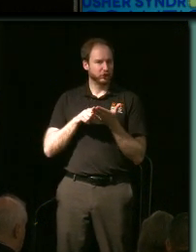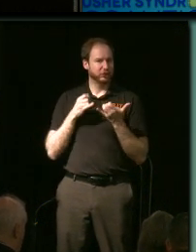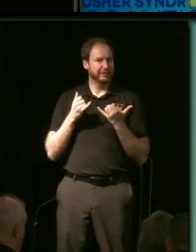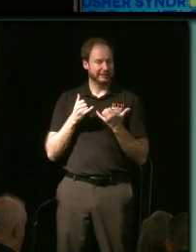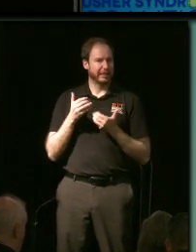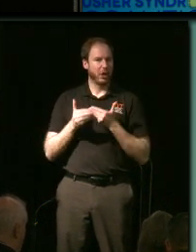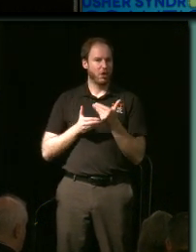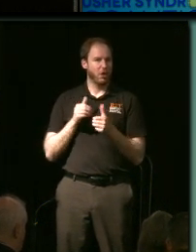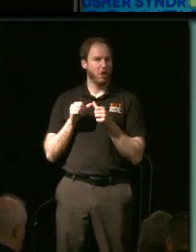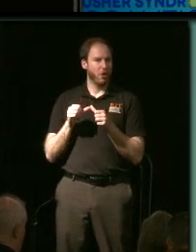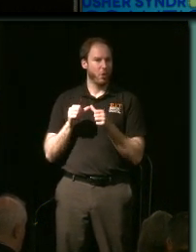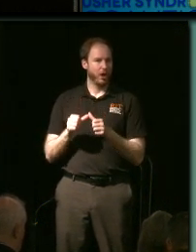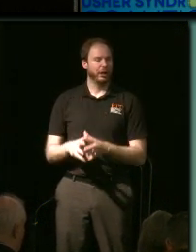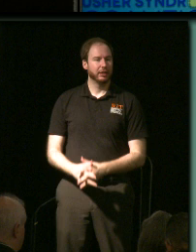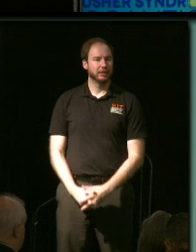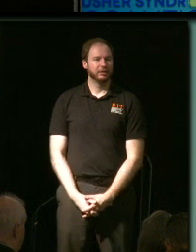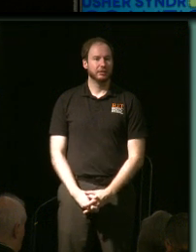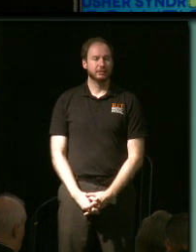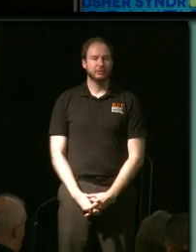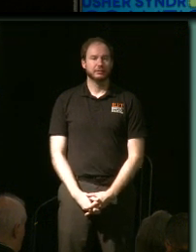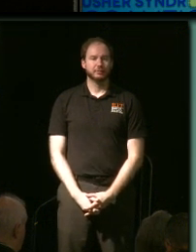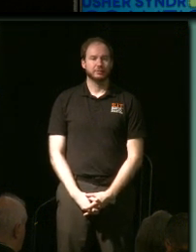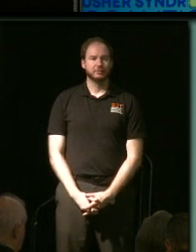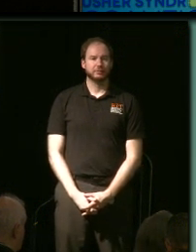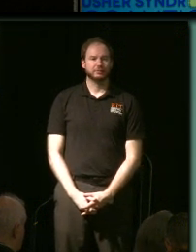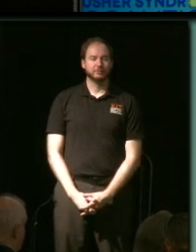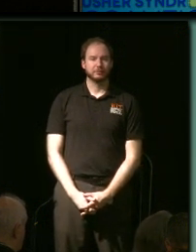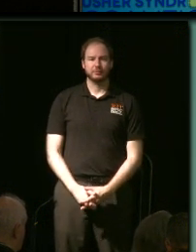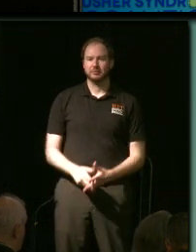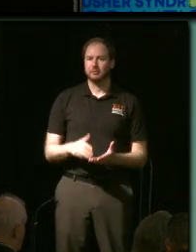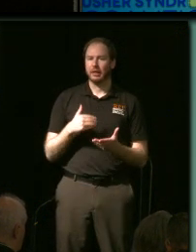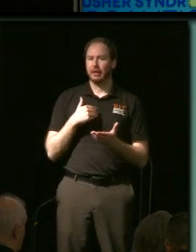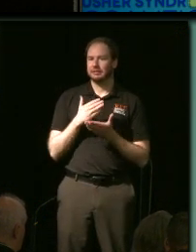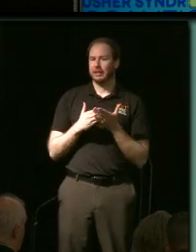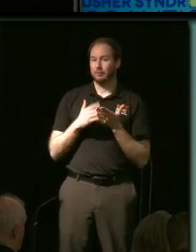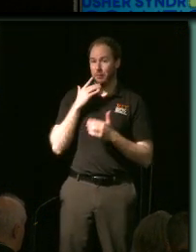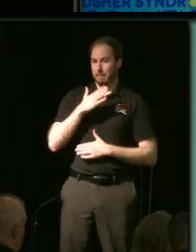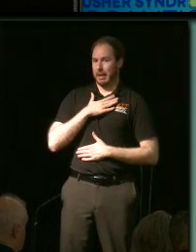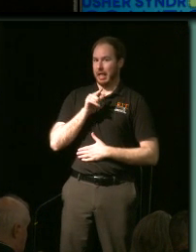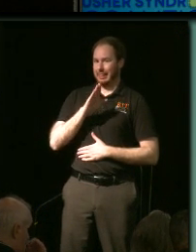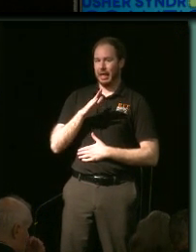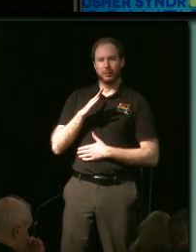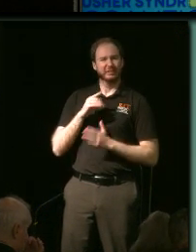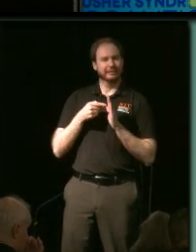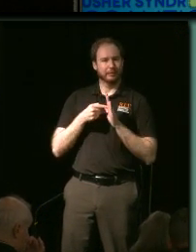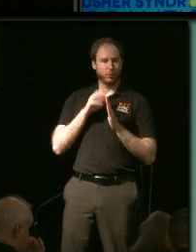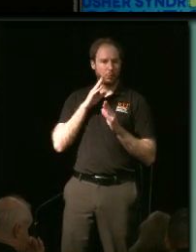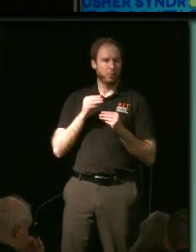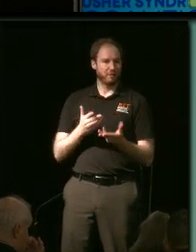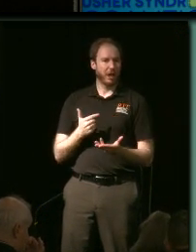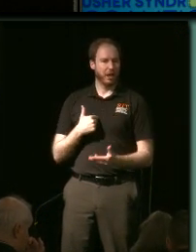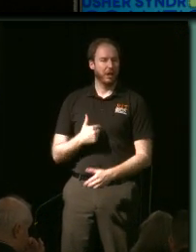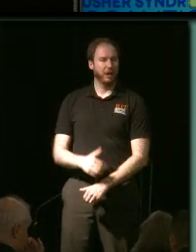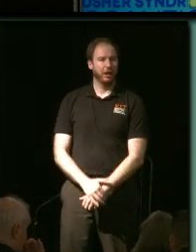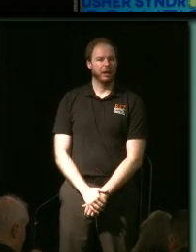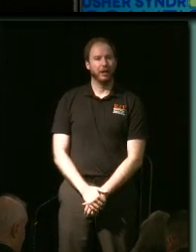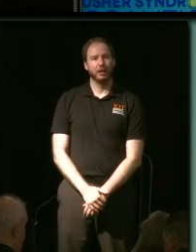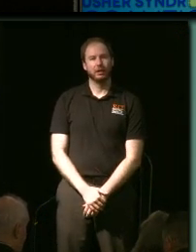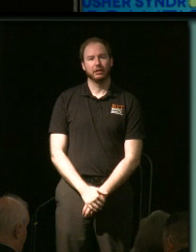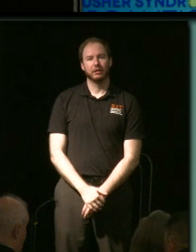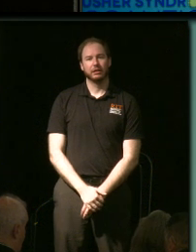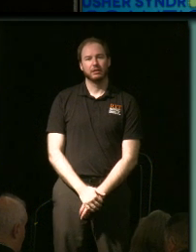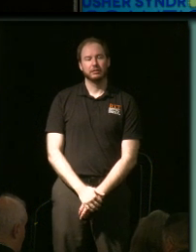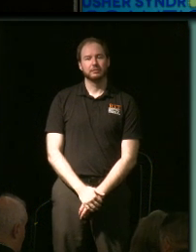ongoing with some examples from research in my own laboratory. Okay,